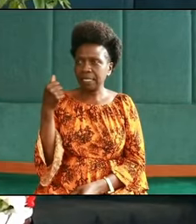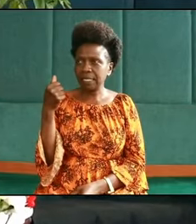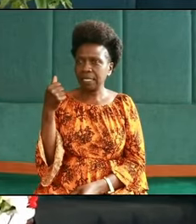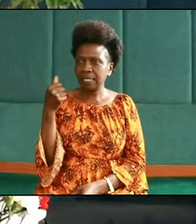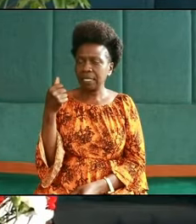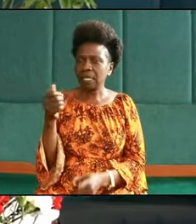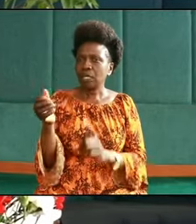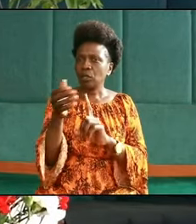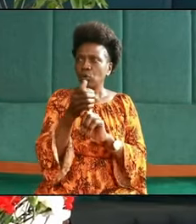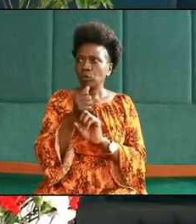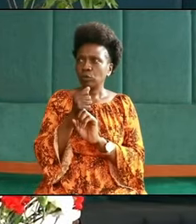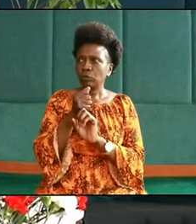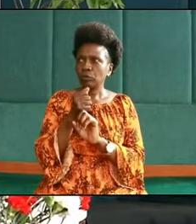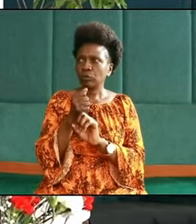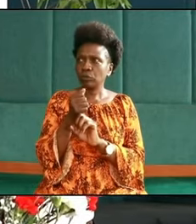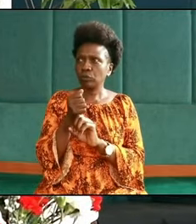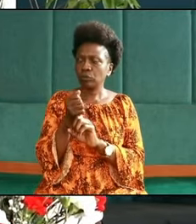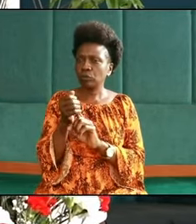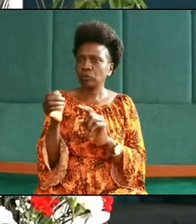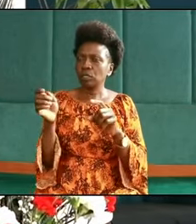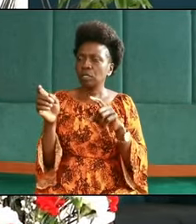and they got to this box